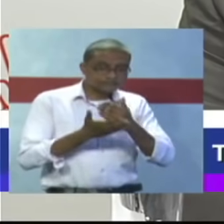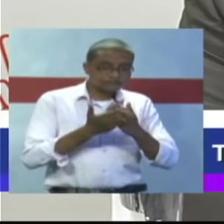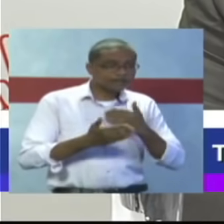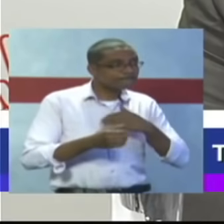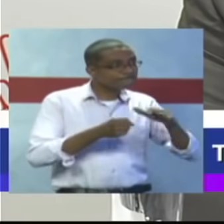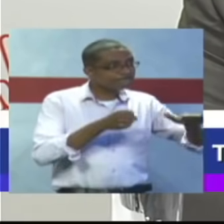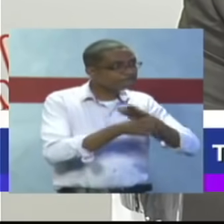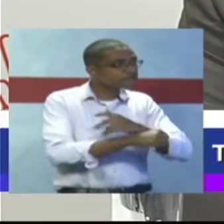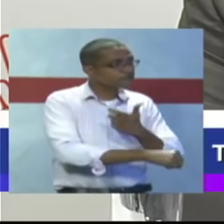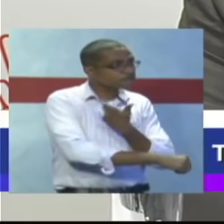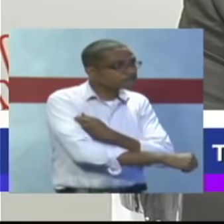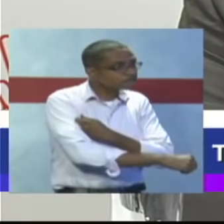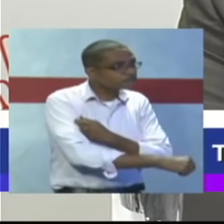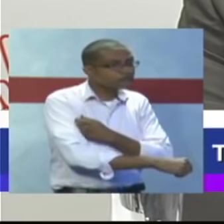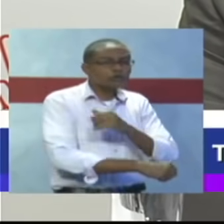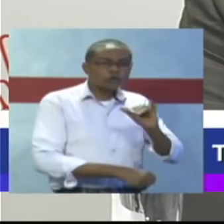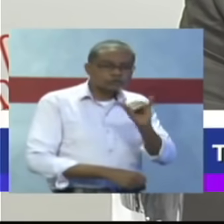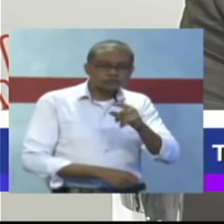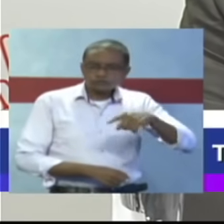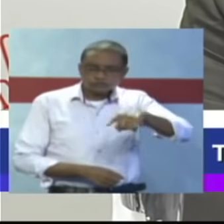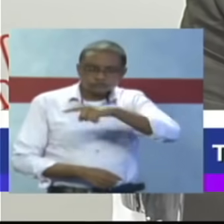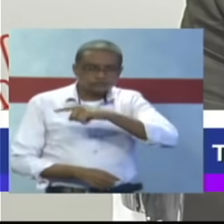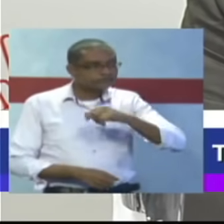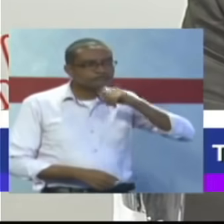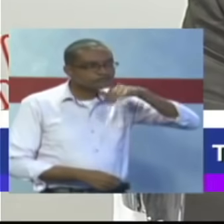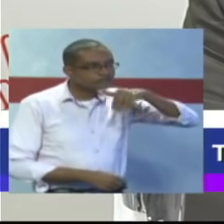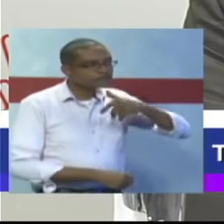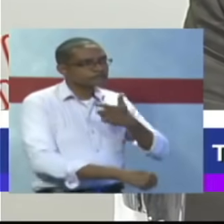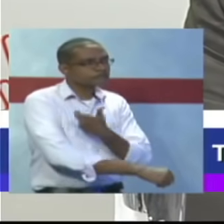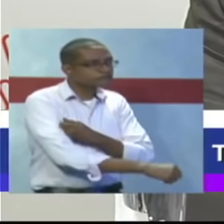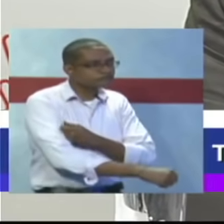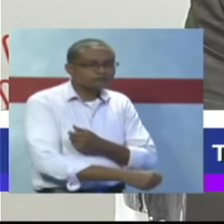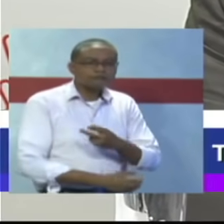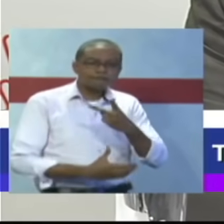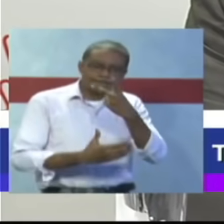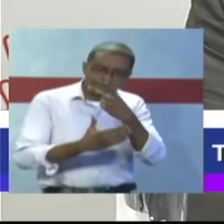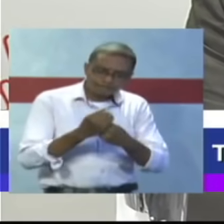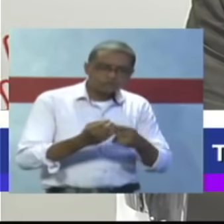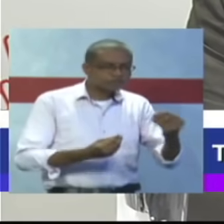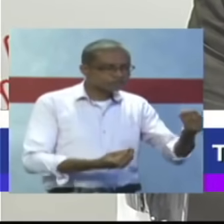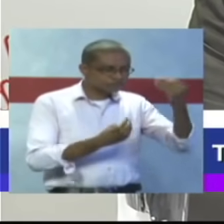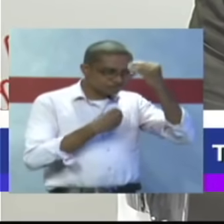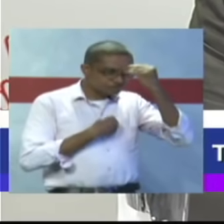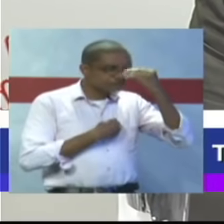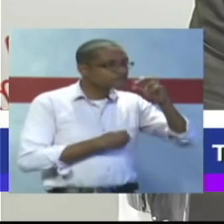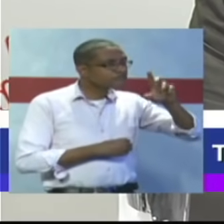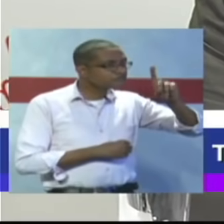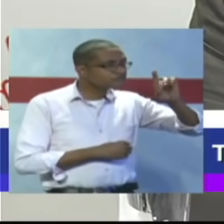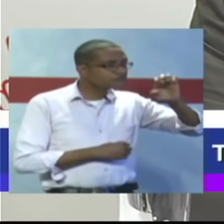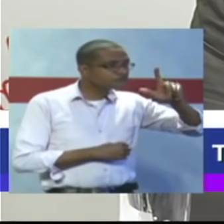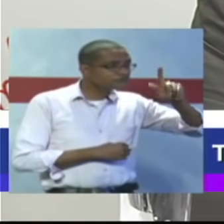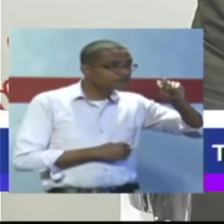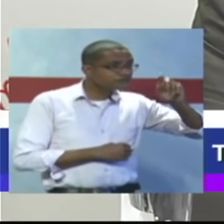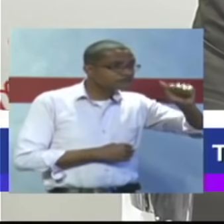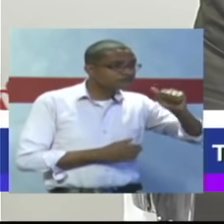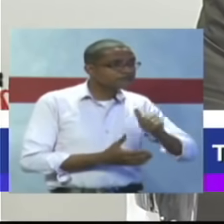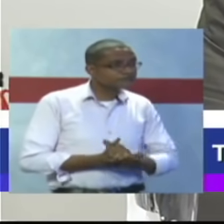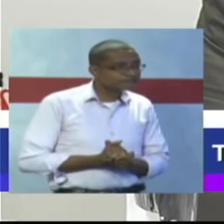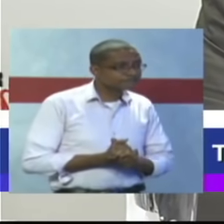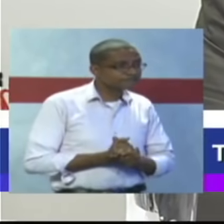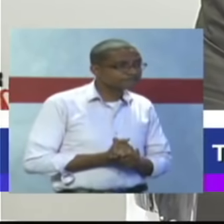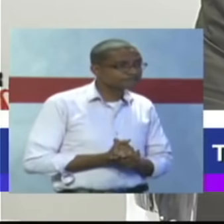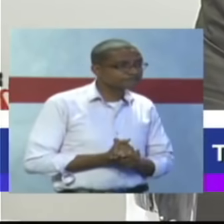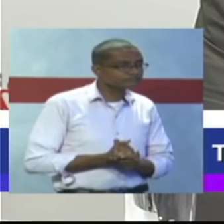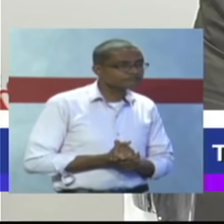vaccination and those who have not been vaccinated, both sets of individuals have been affected thus far.